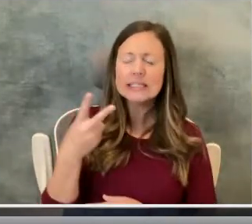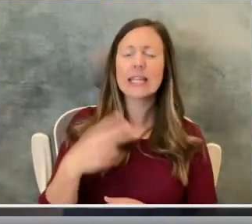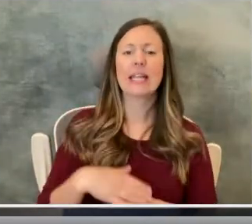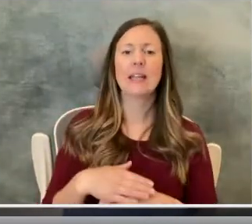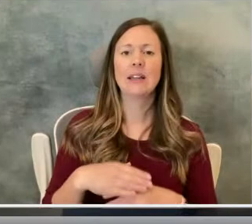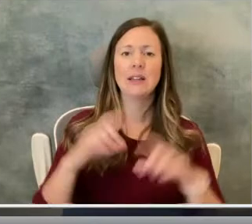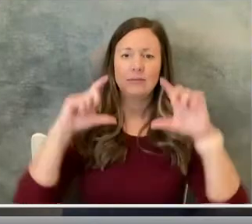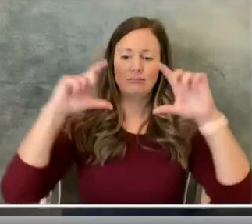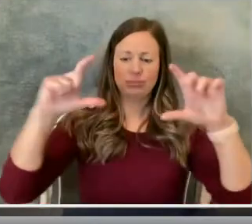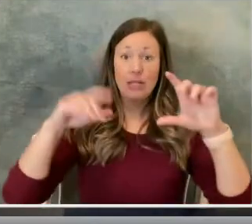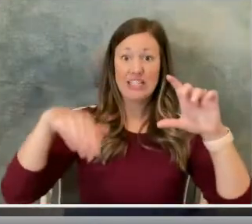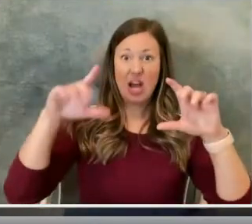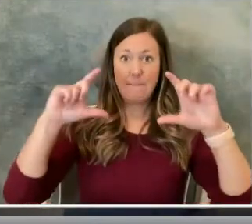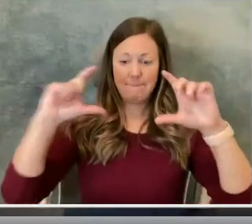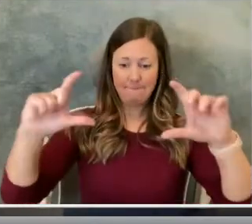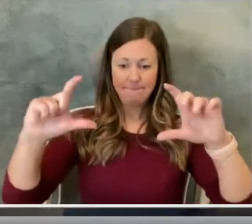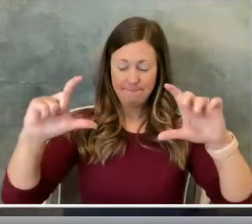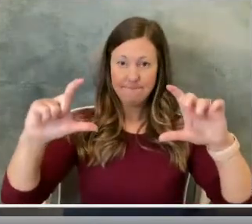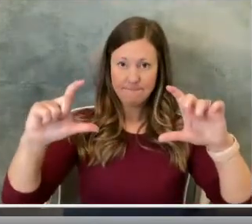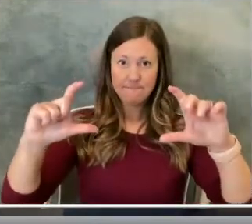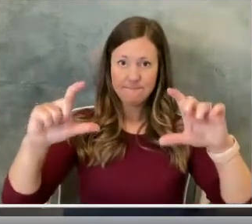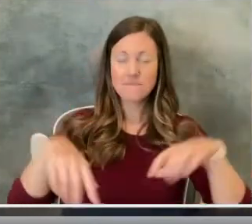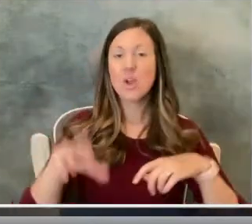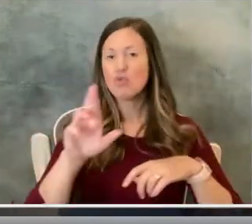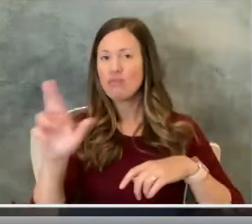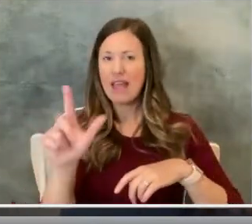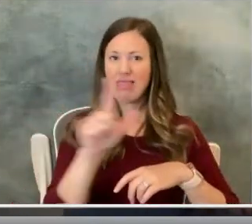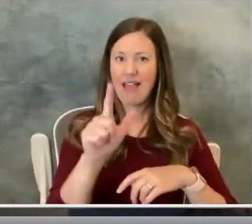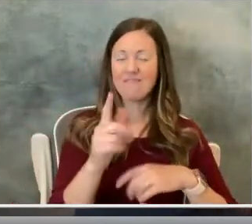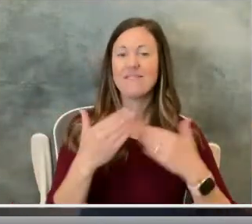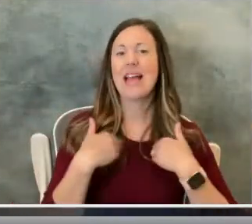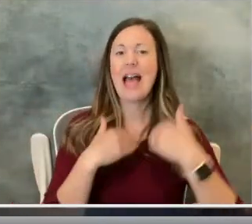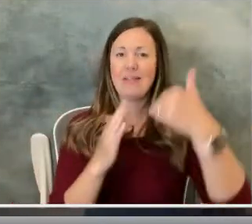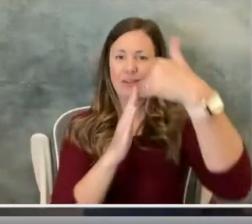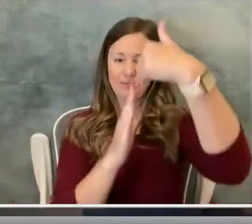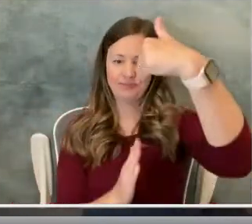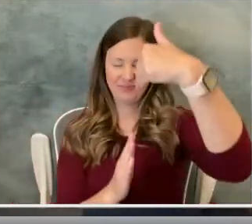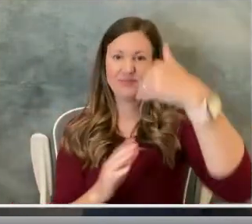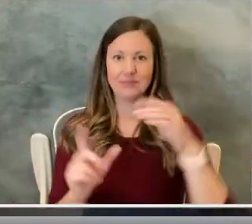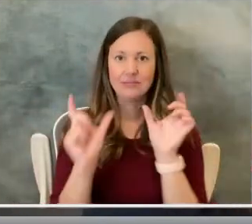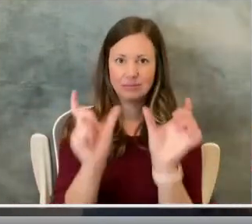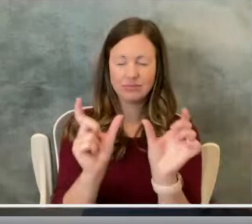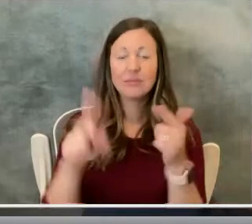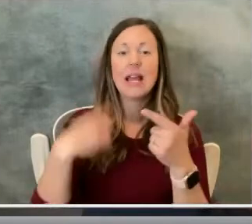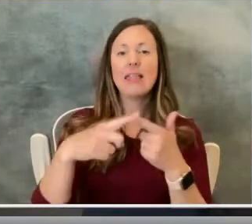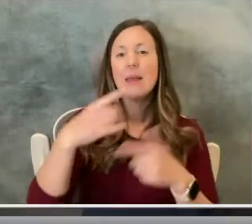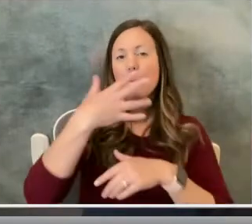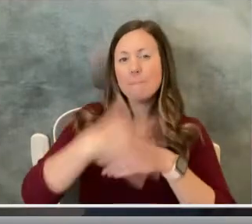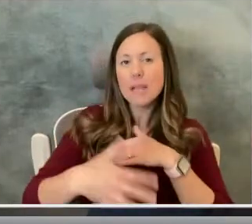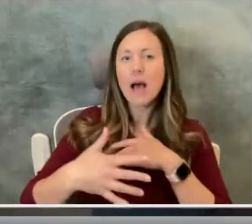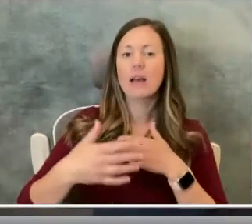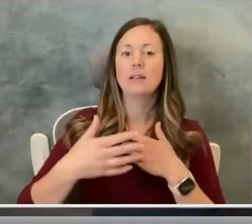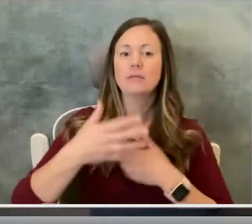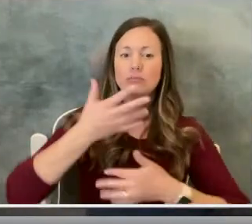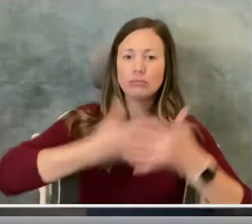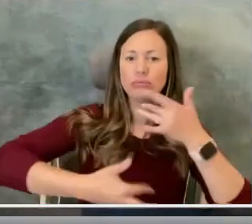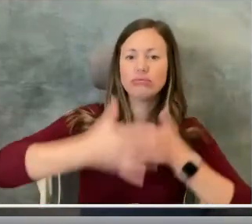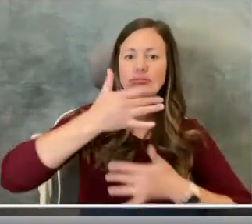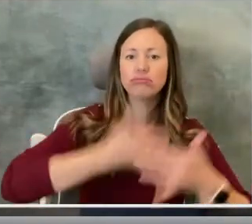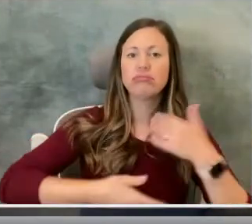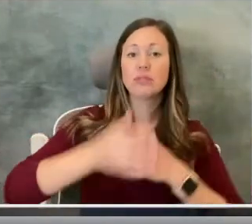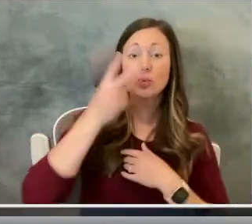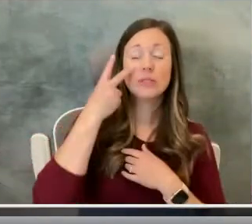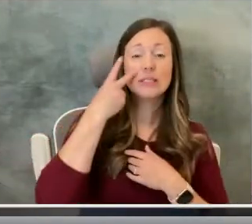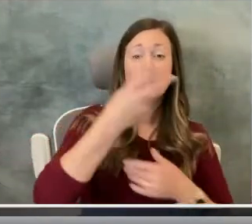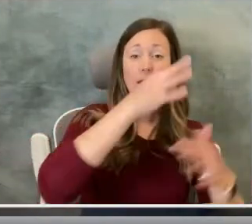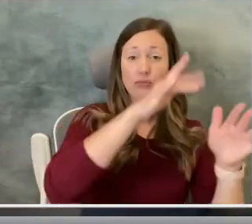both the right and the left heart, with the walls coming in, blood pumping through these. Coming in through these valves and coming out